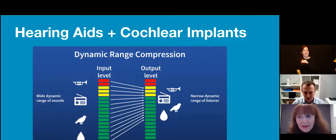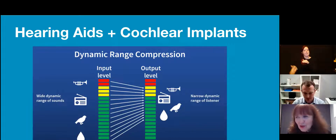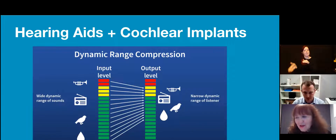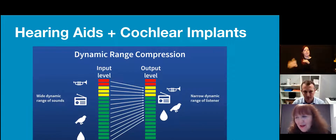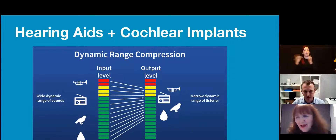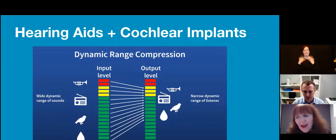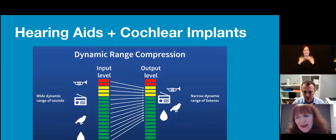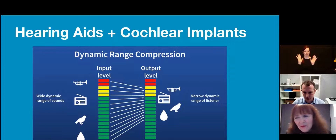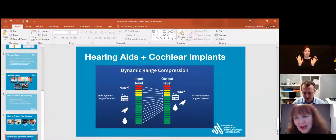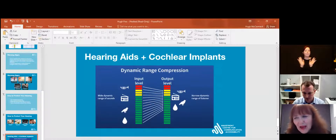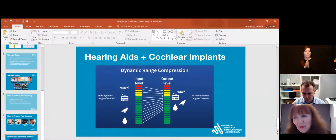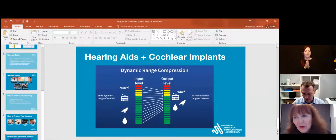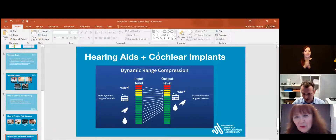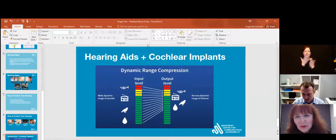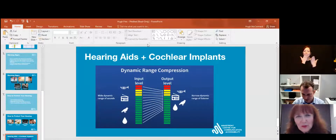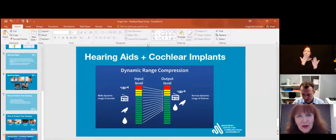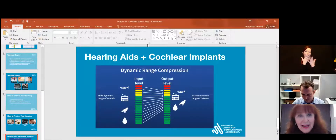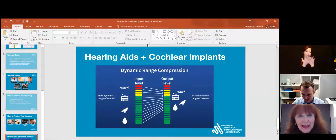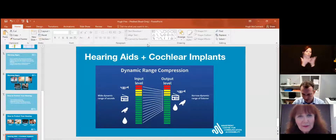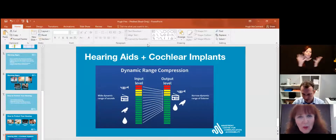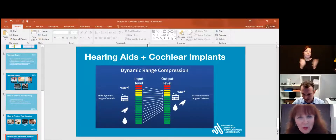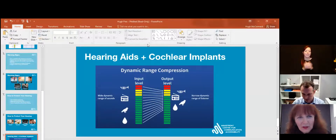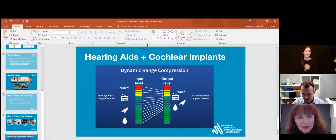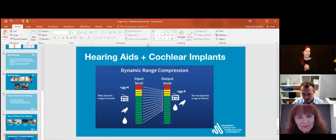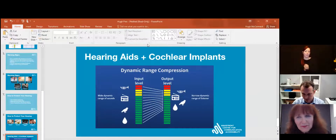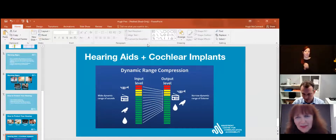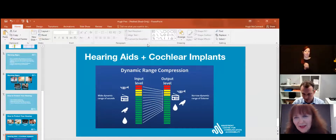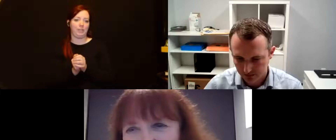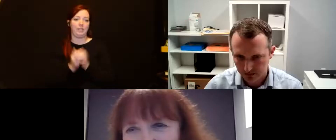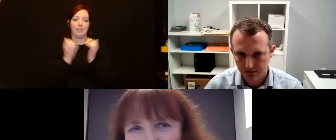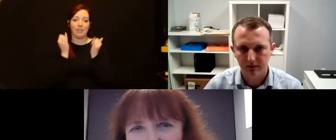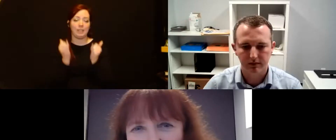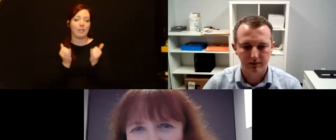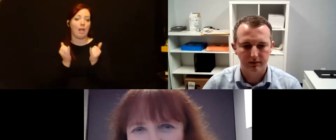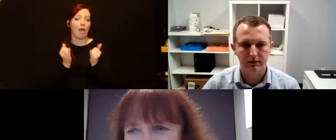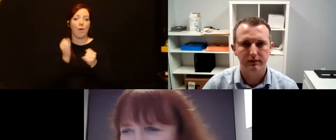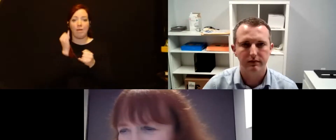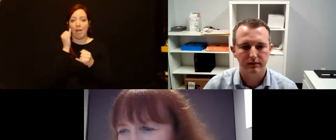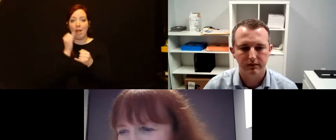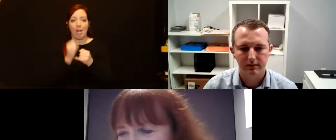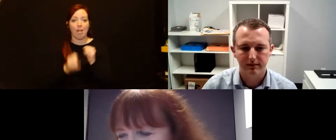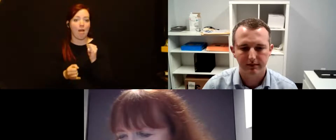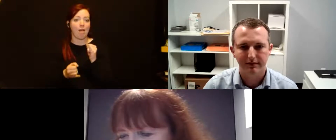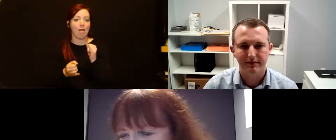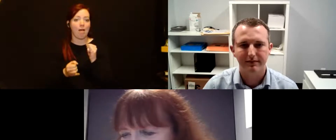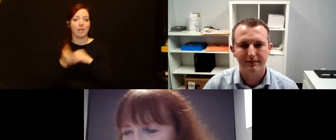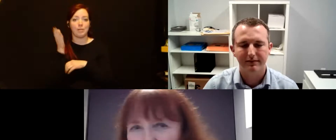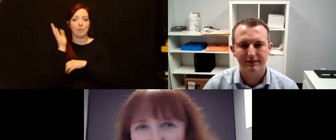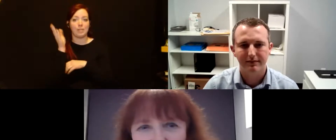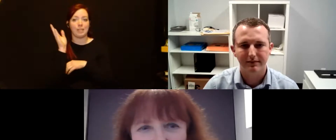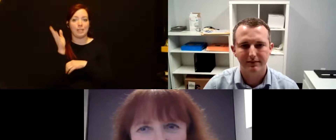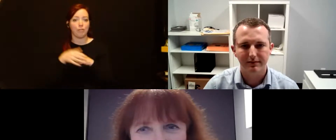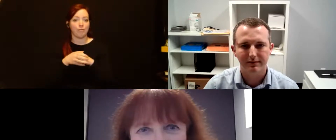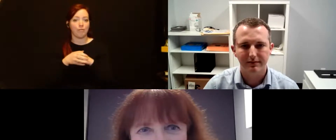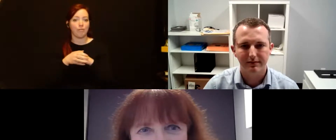so much. And now we go to our last poll after screen sharing. This